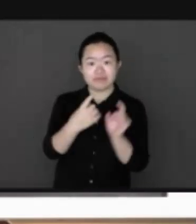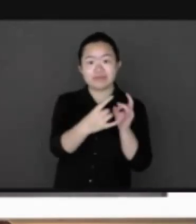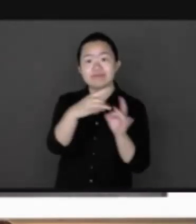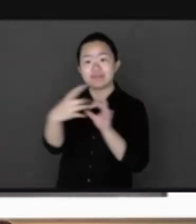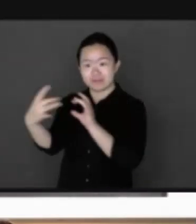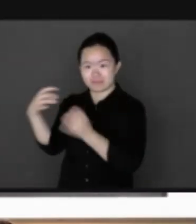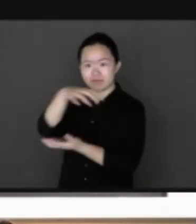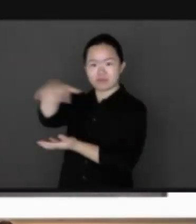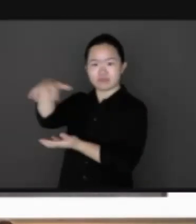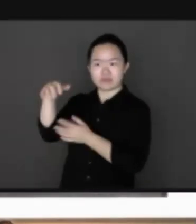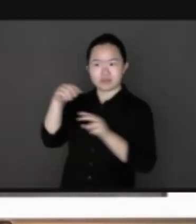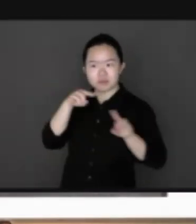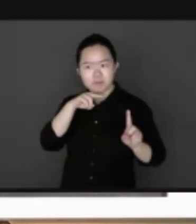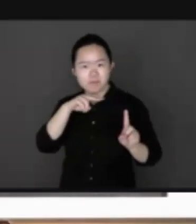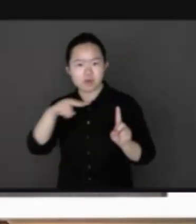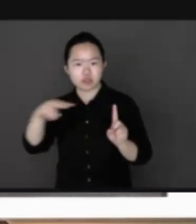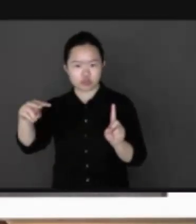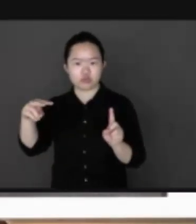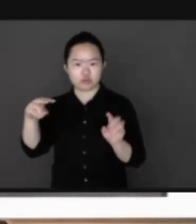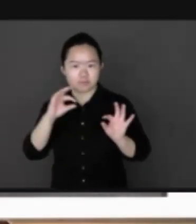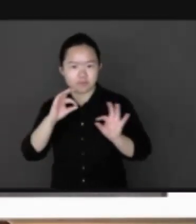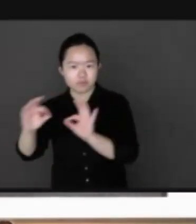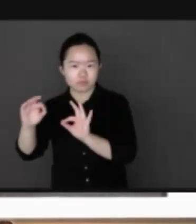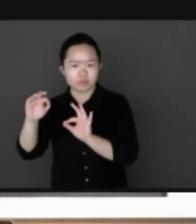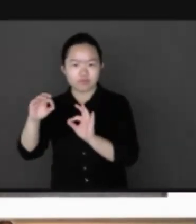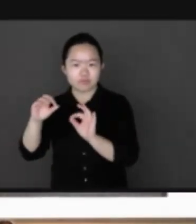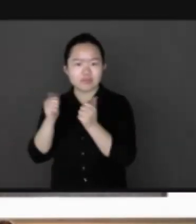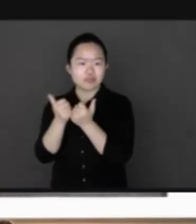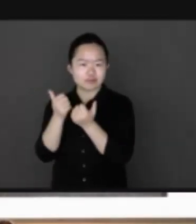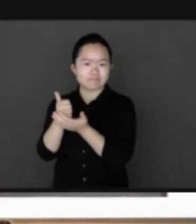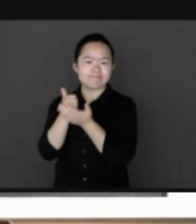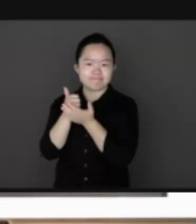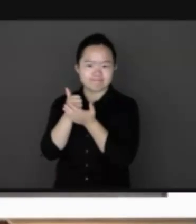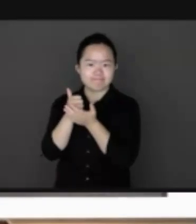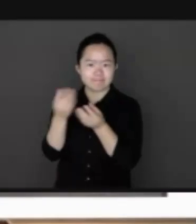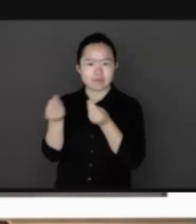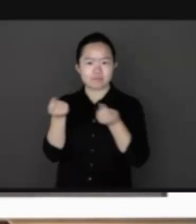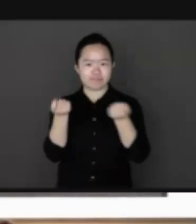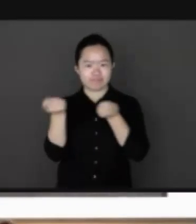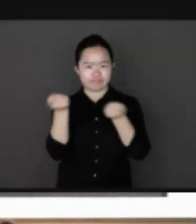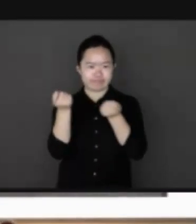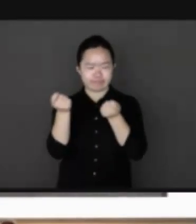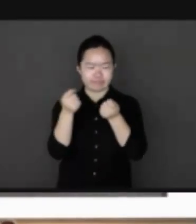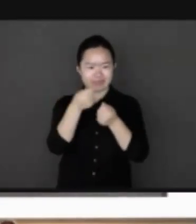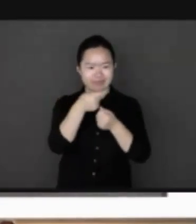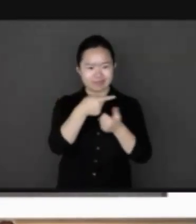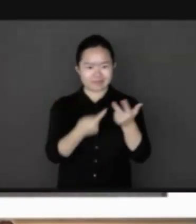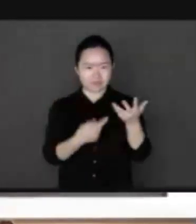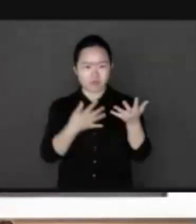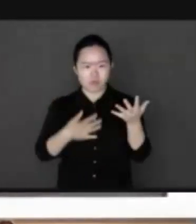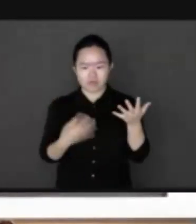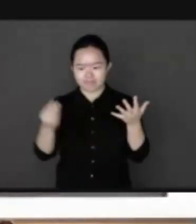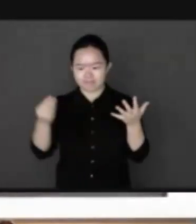to go to understand what the truth is. And many member states, or an increasing number of member states, are